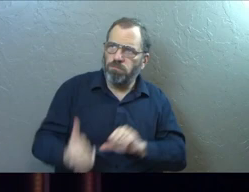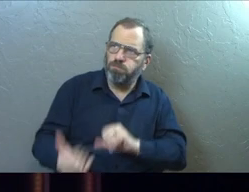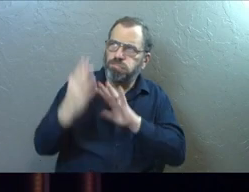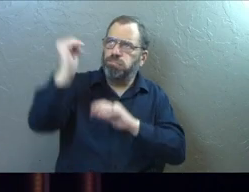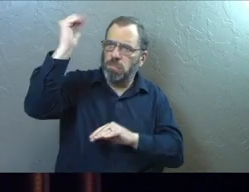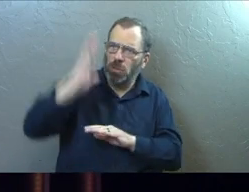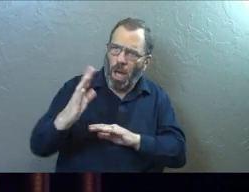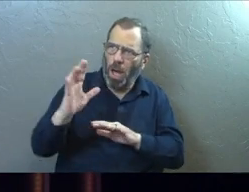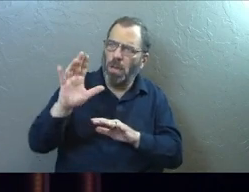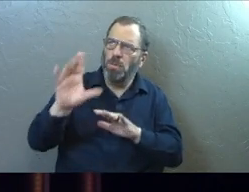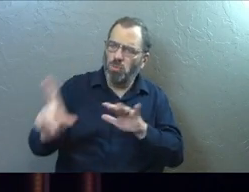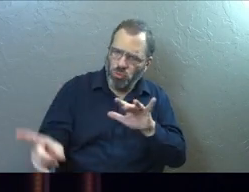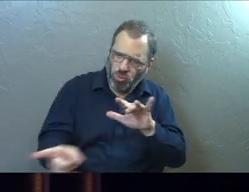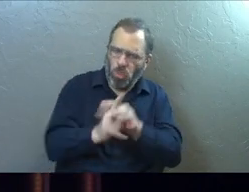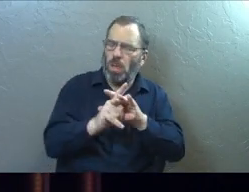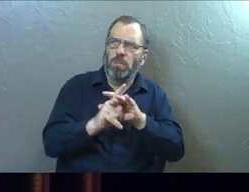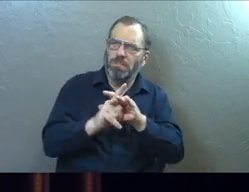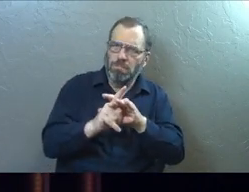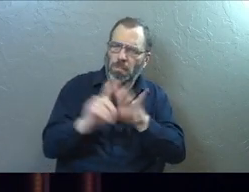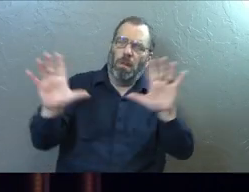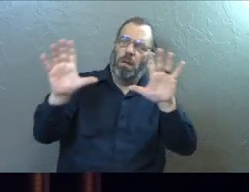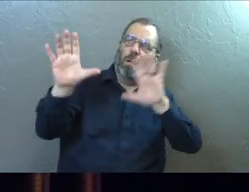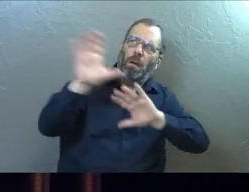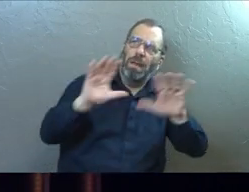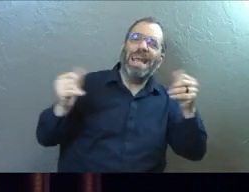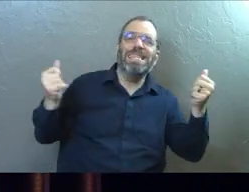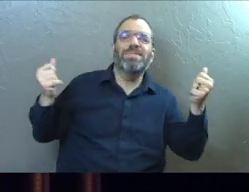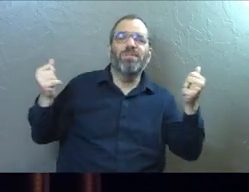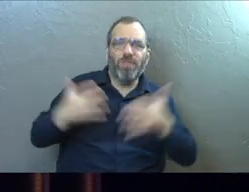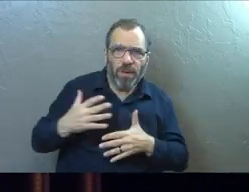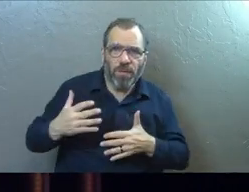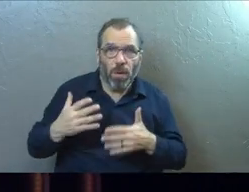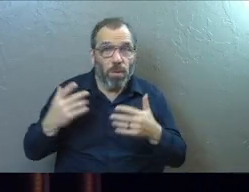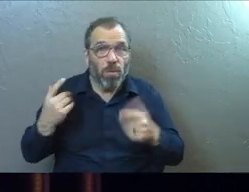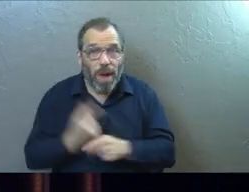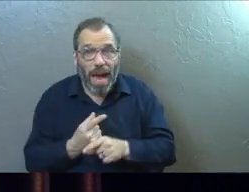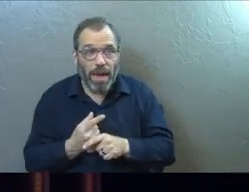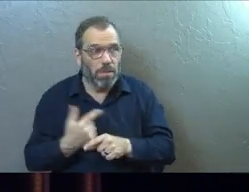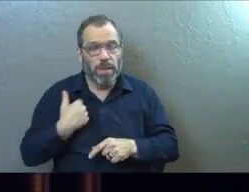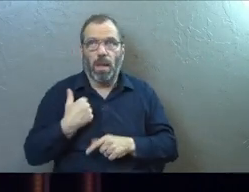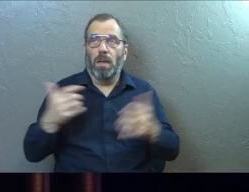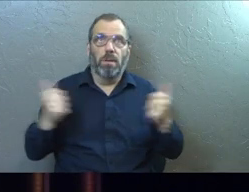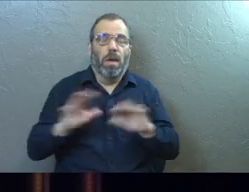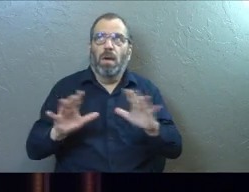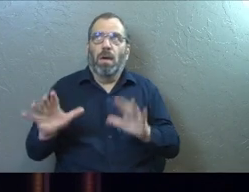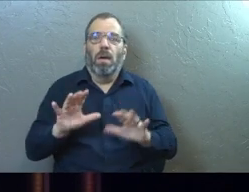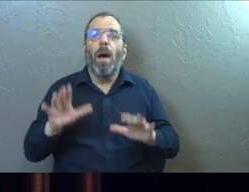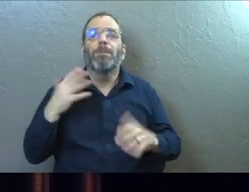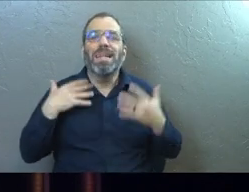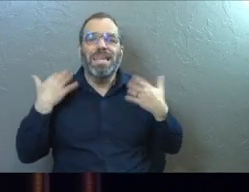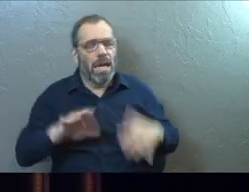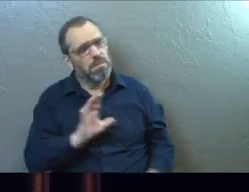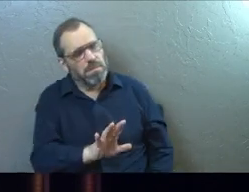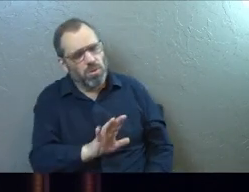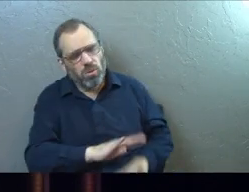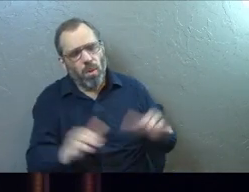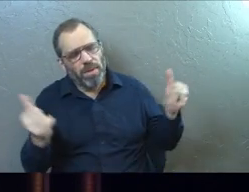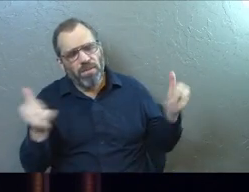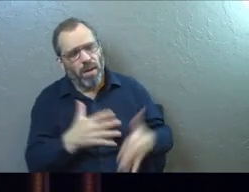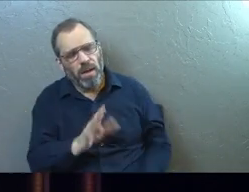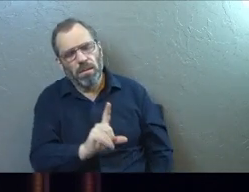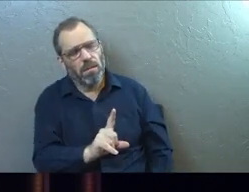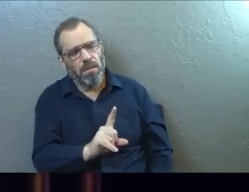presence of God like that just happens right in front of you. It's a terrifying thing. It kind of freaks us out. But the angel tells her, "Don't be